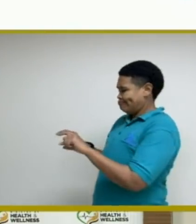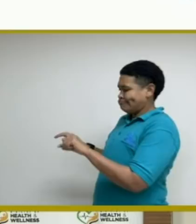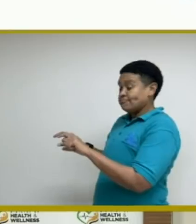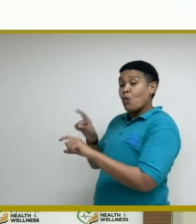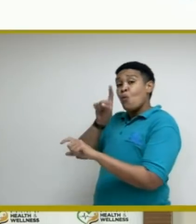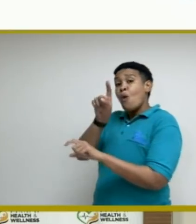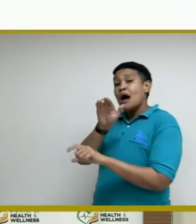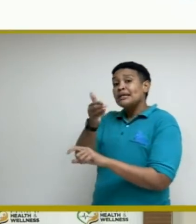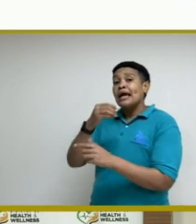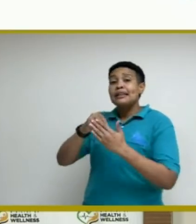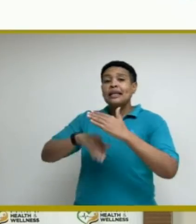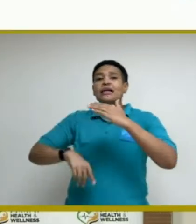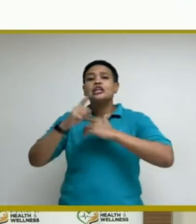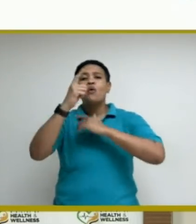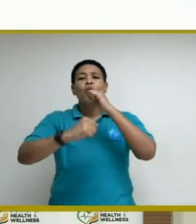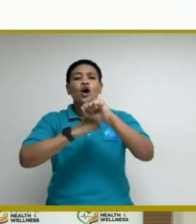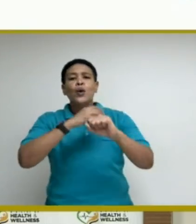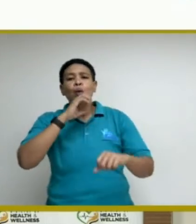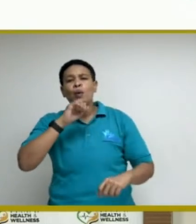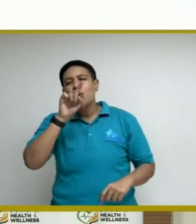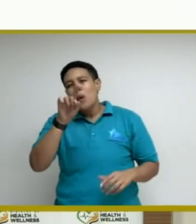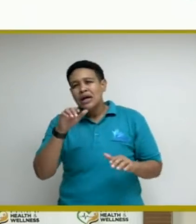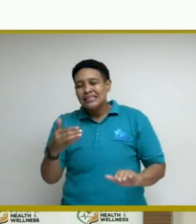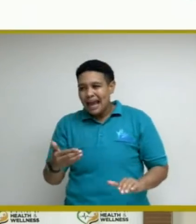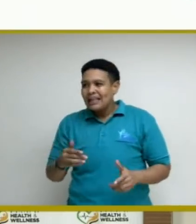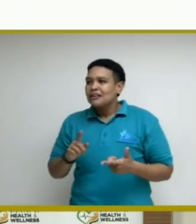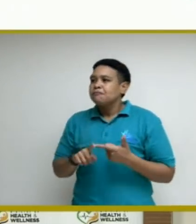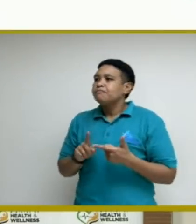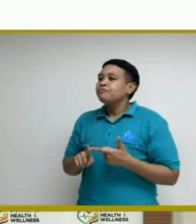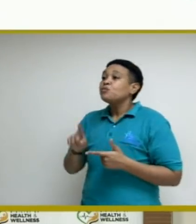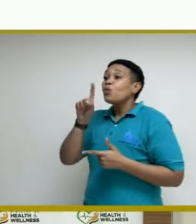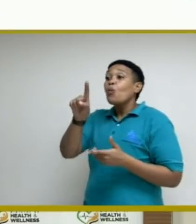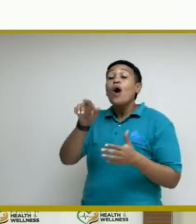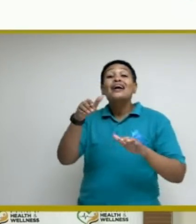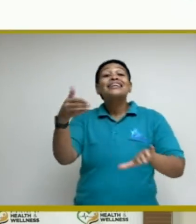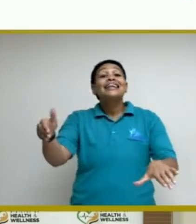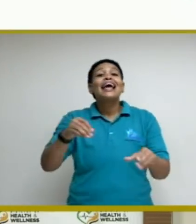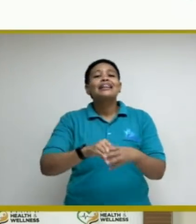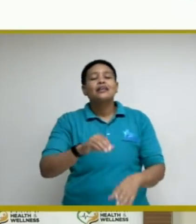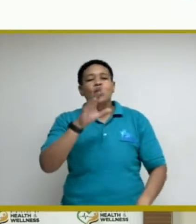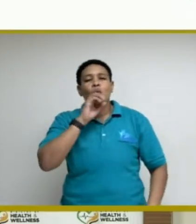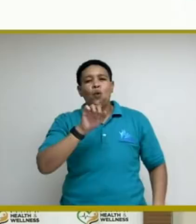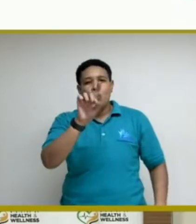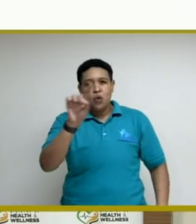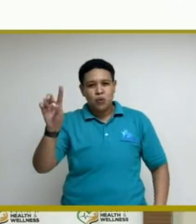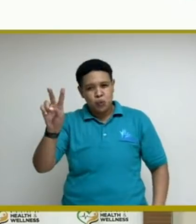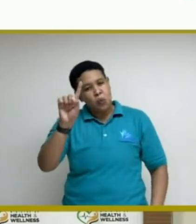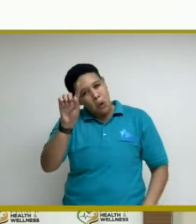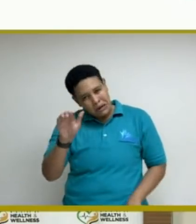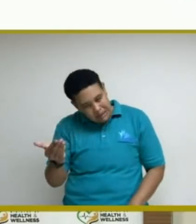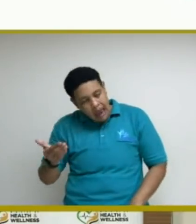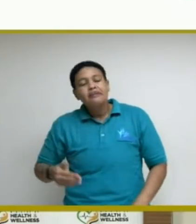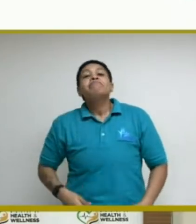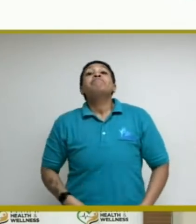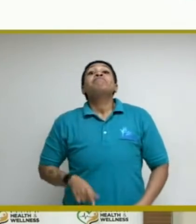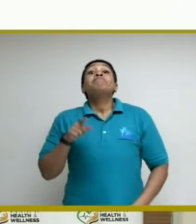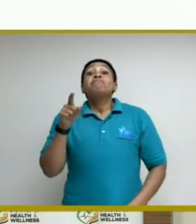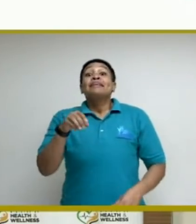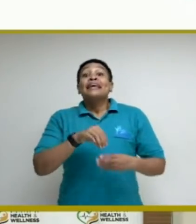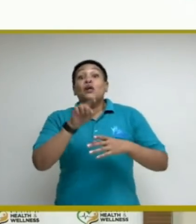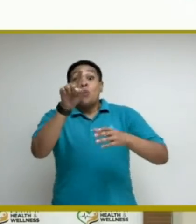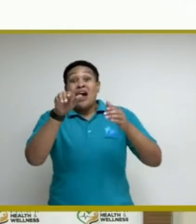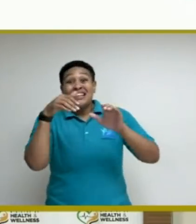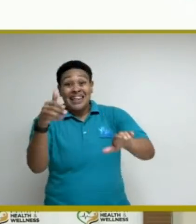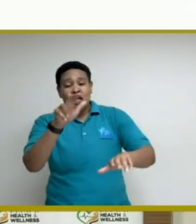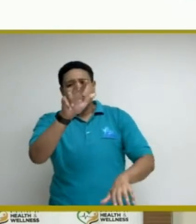than 1 year olds. We would have had 1 death in the 1 to 2 year olds. We would have had 1 death in the